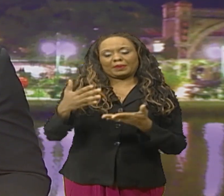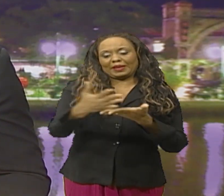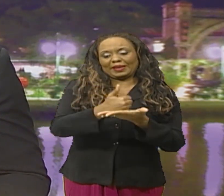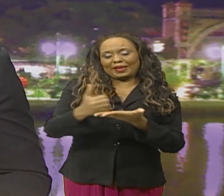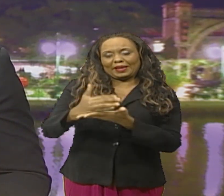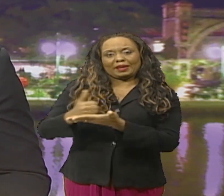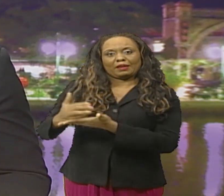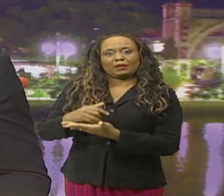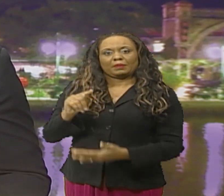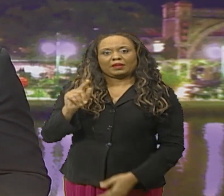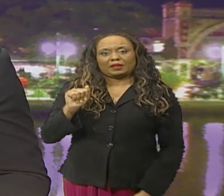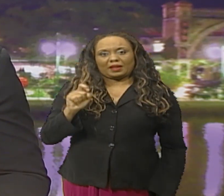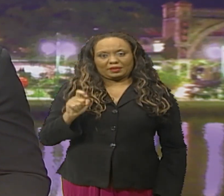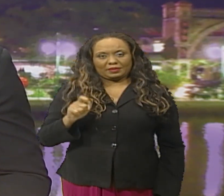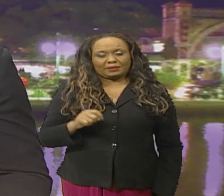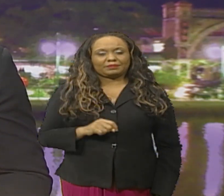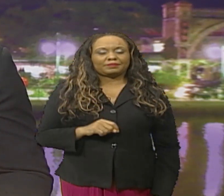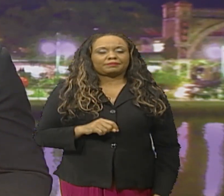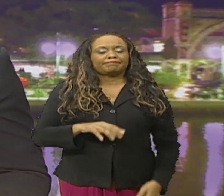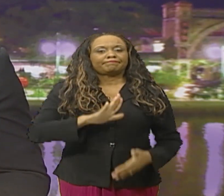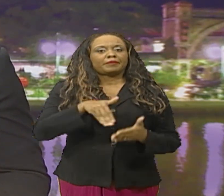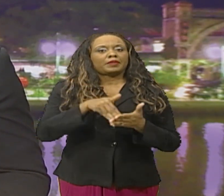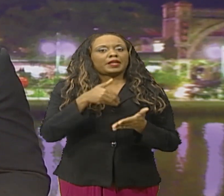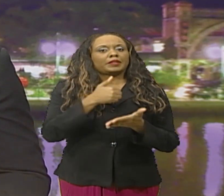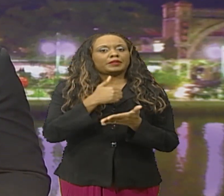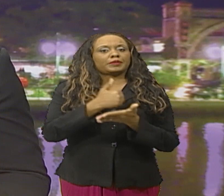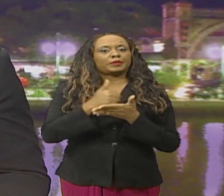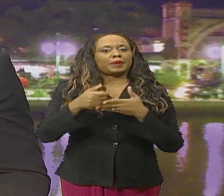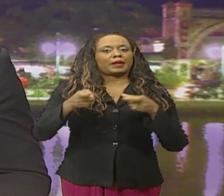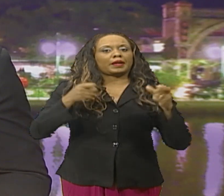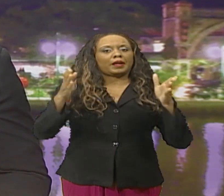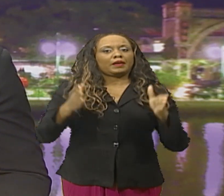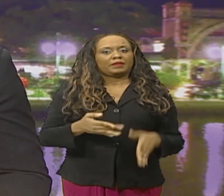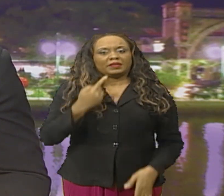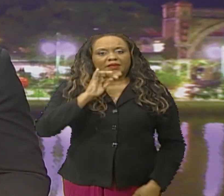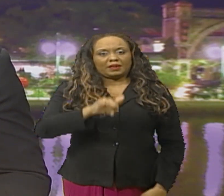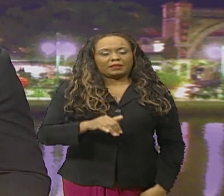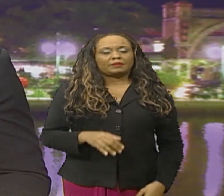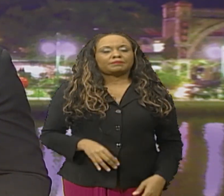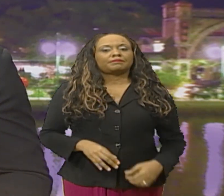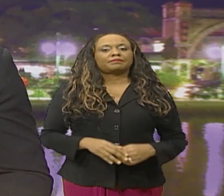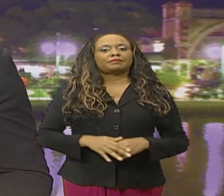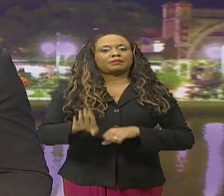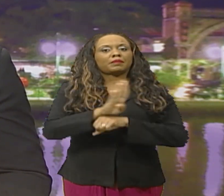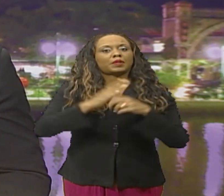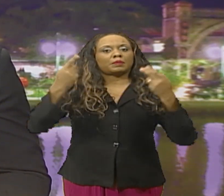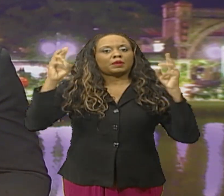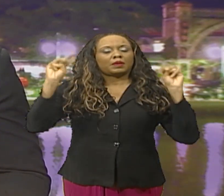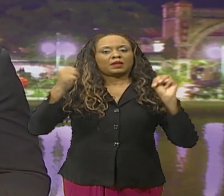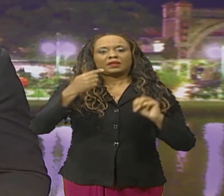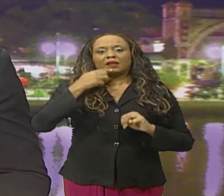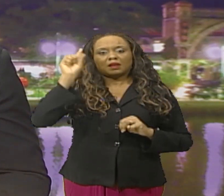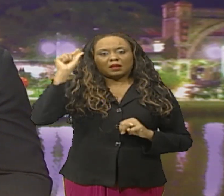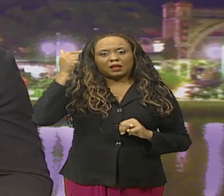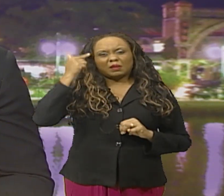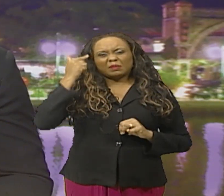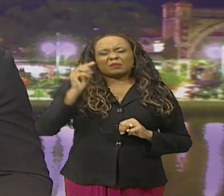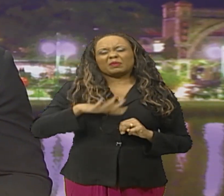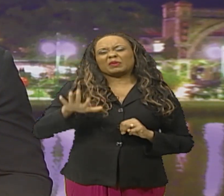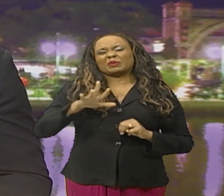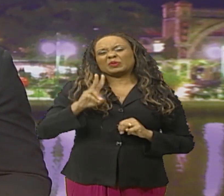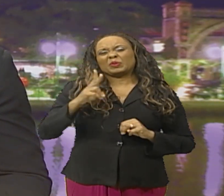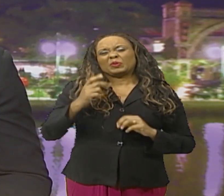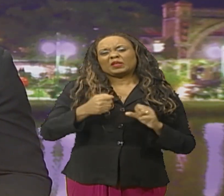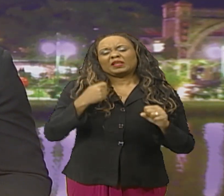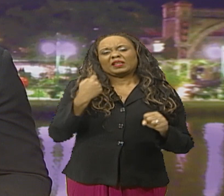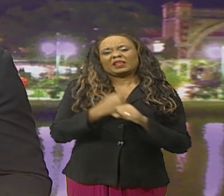Bank Governor Cleviston Haynes. Prime Minister Mia Motley has already indicated that the government will take about 2 years